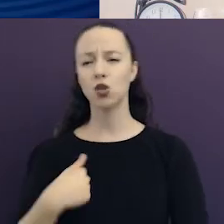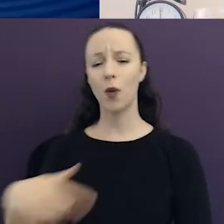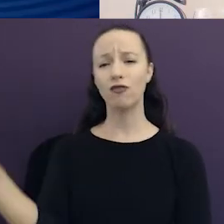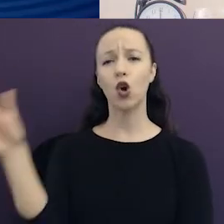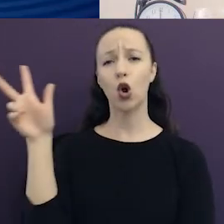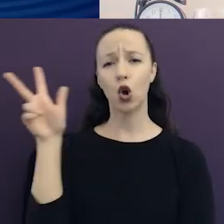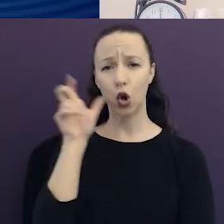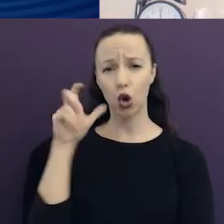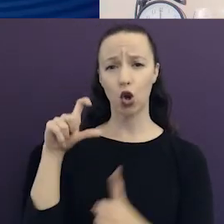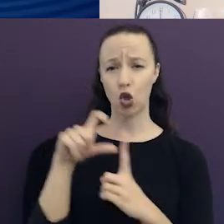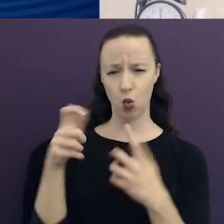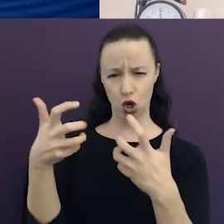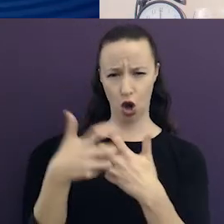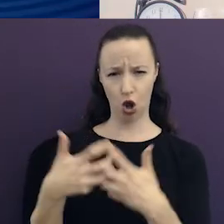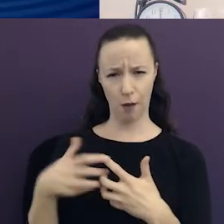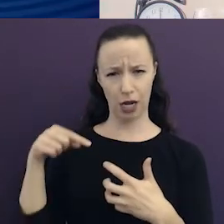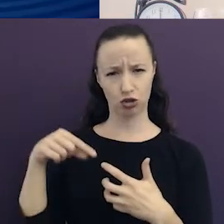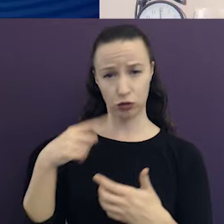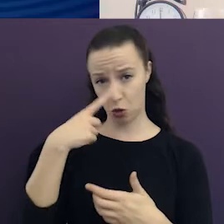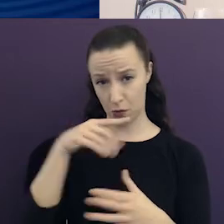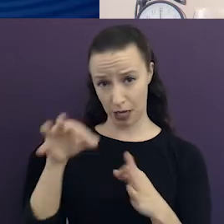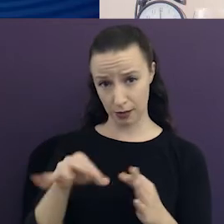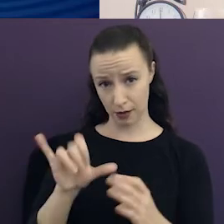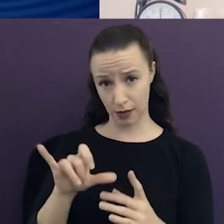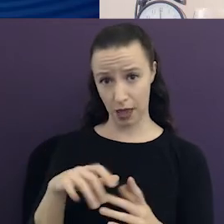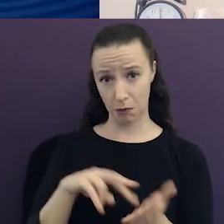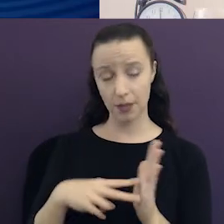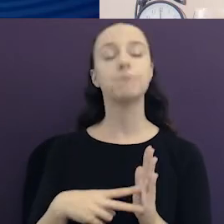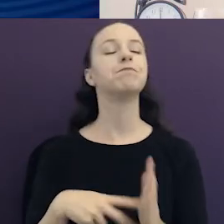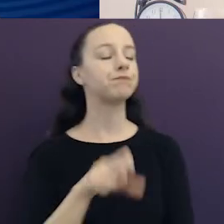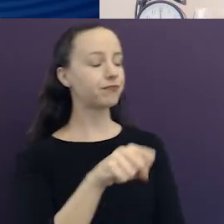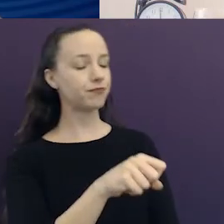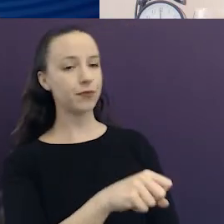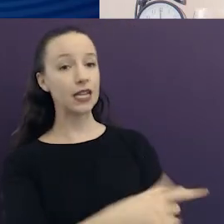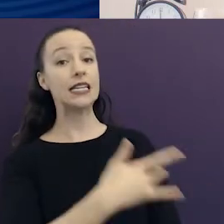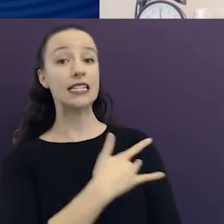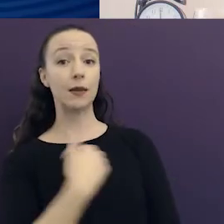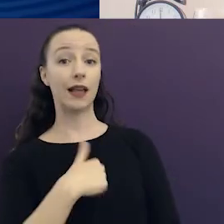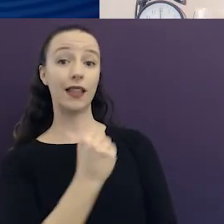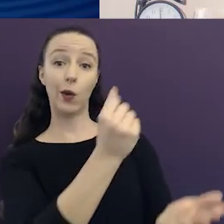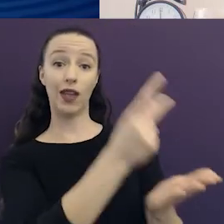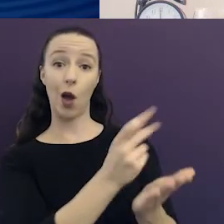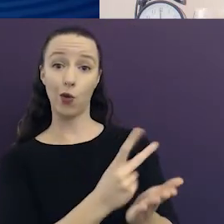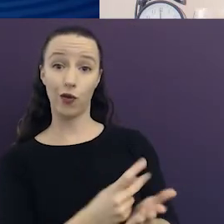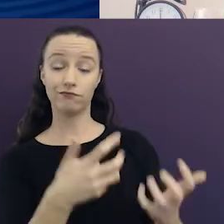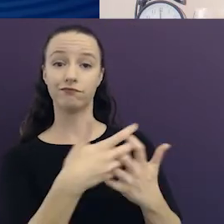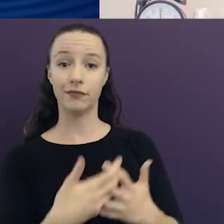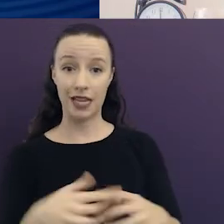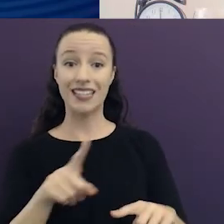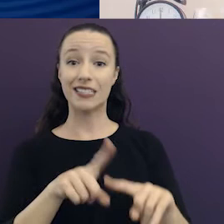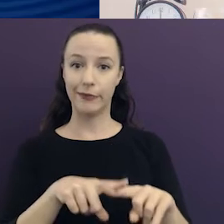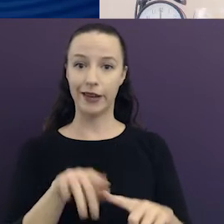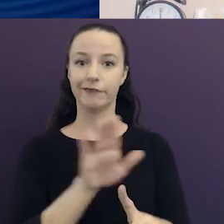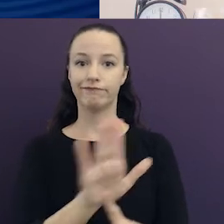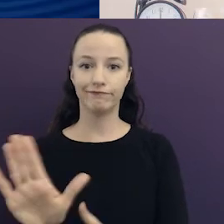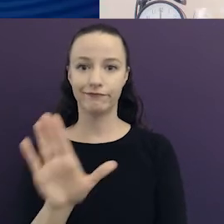heard of accommodations, and so could you kind of explain what those are? Sure, yeah. So typically we authorize accommodations based on